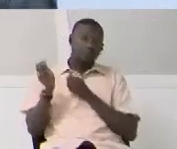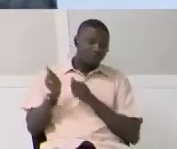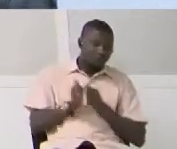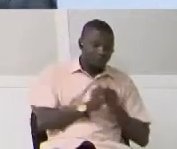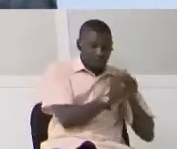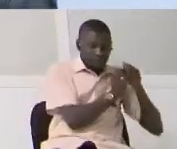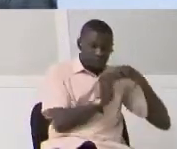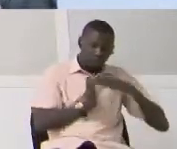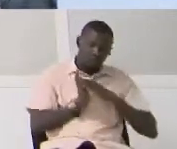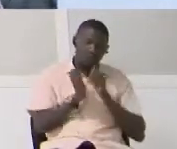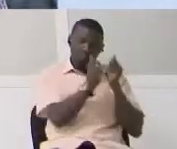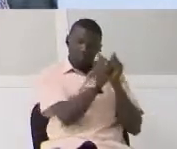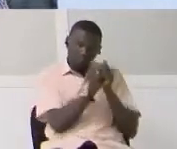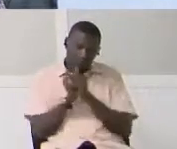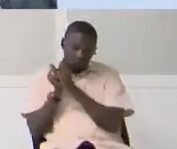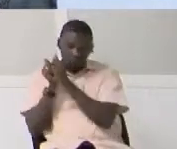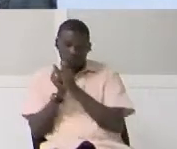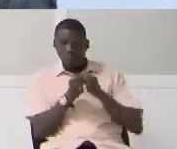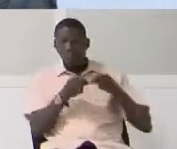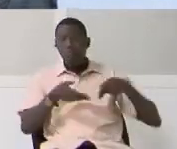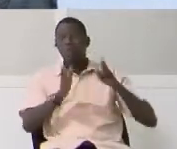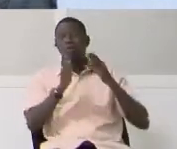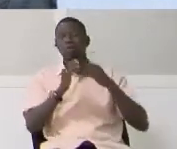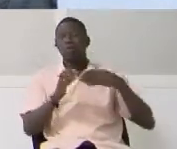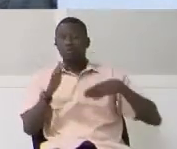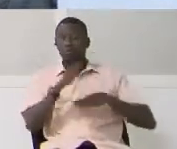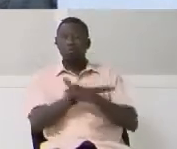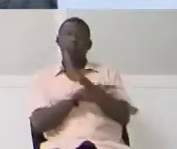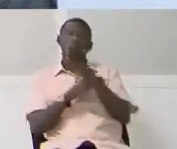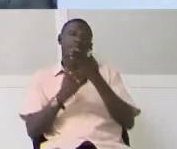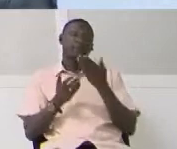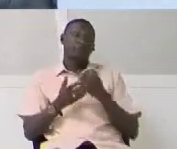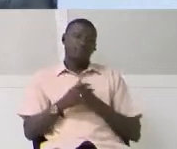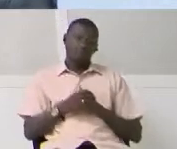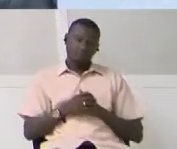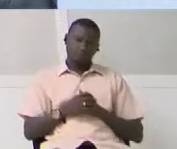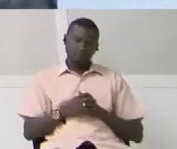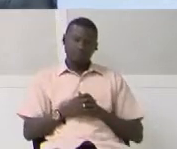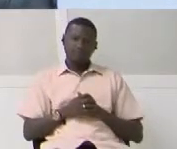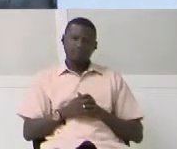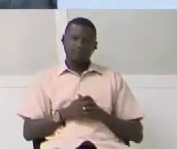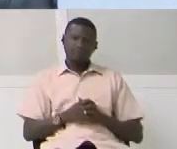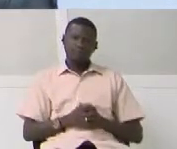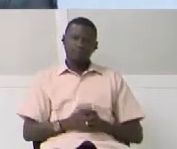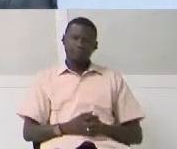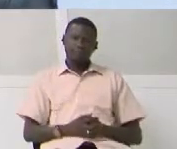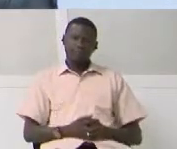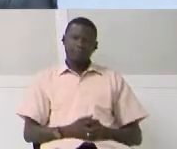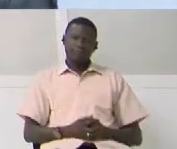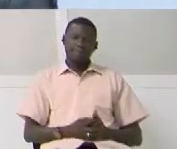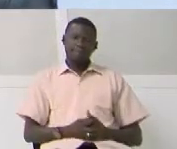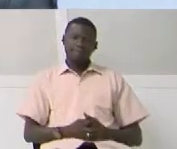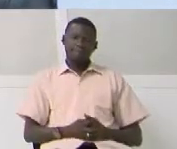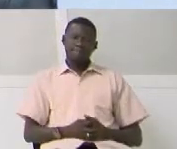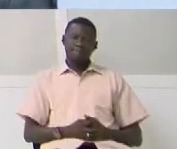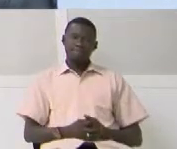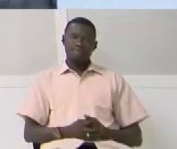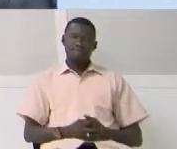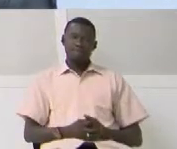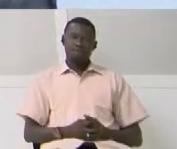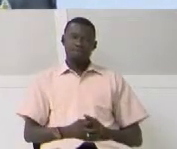fraud, you know, smuggle, send you on your way, they are going to go for you. We used to use the ways used by the smugglers.